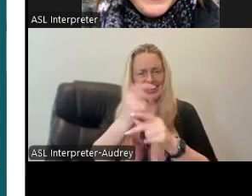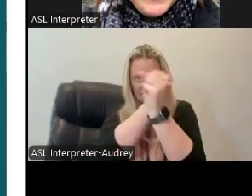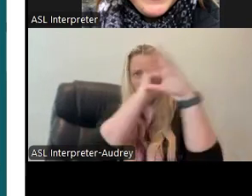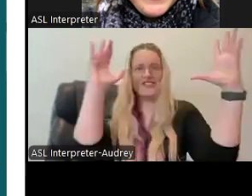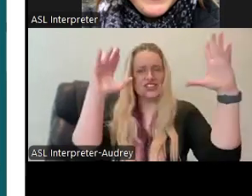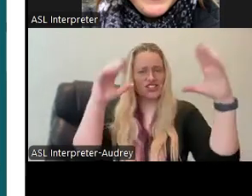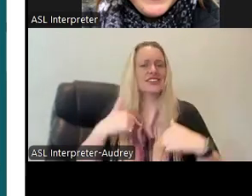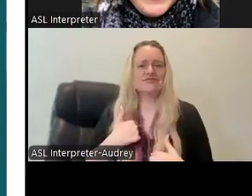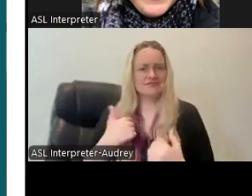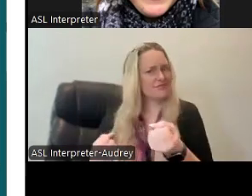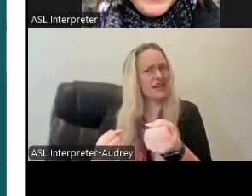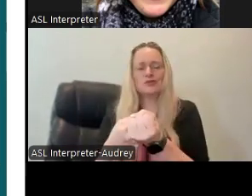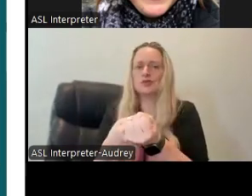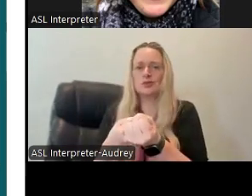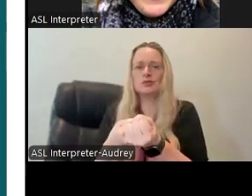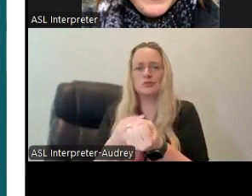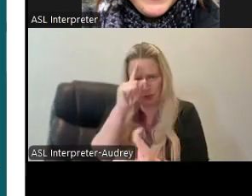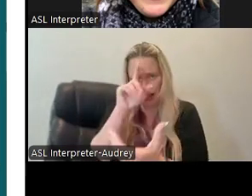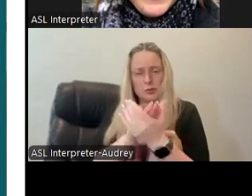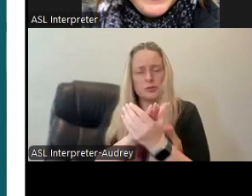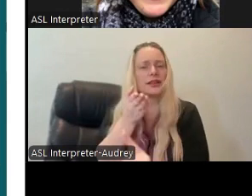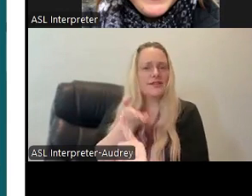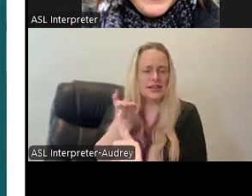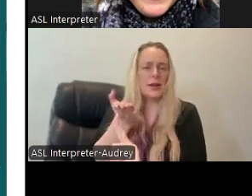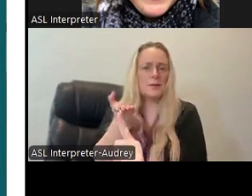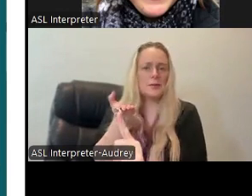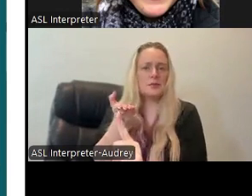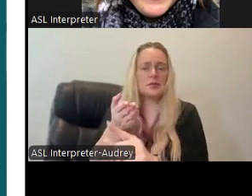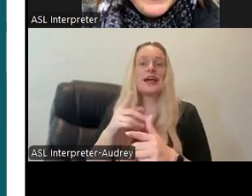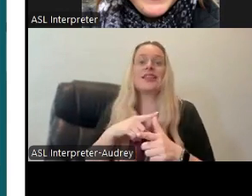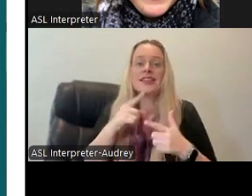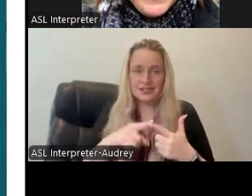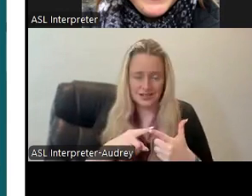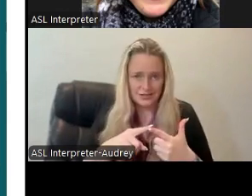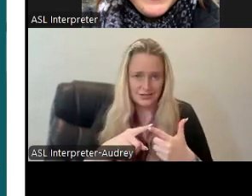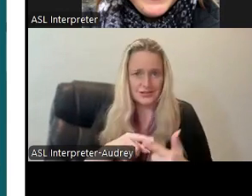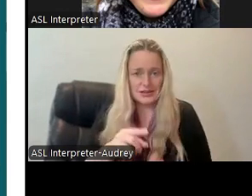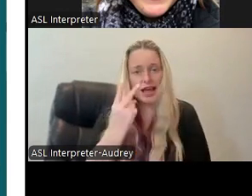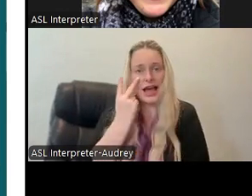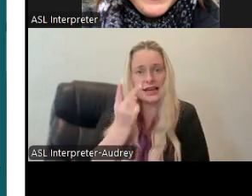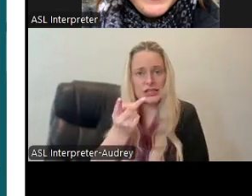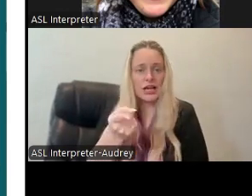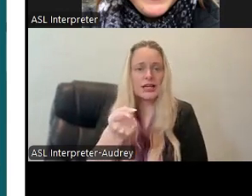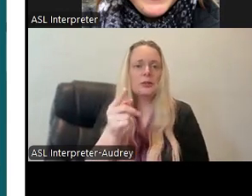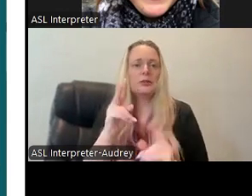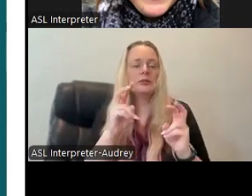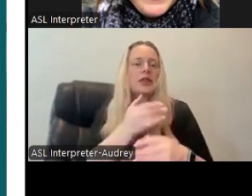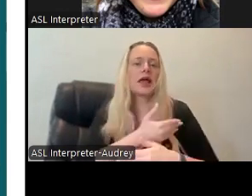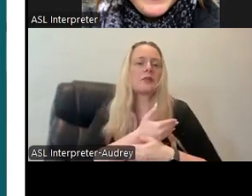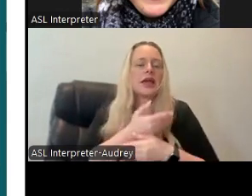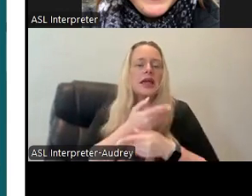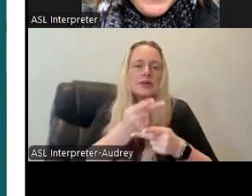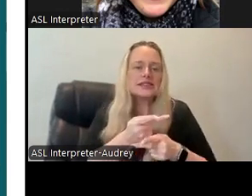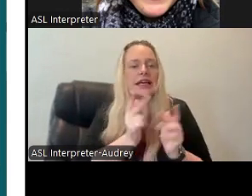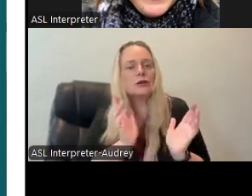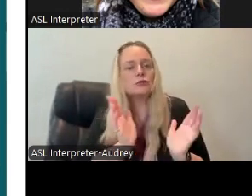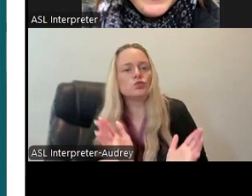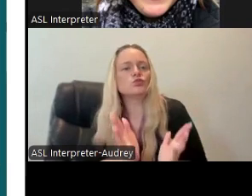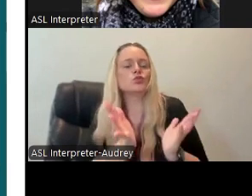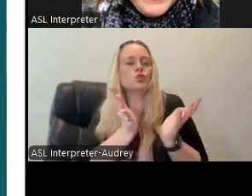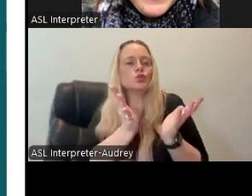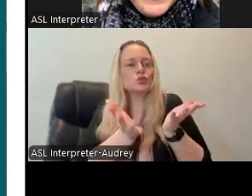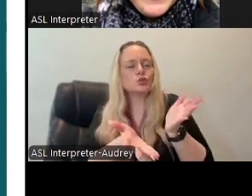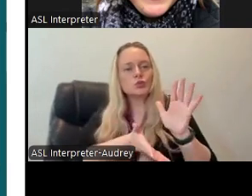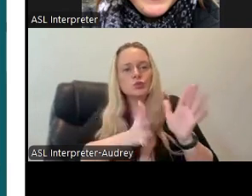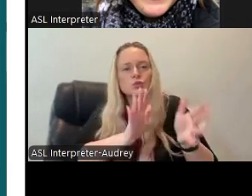him. And I watched him babysit, nurture, and did all